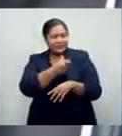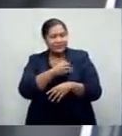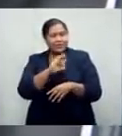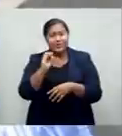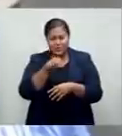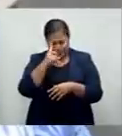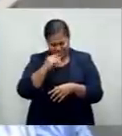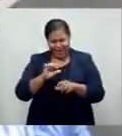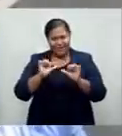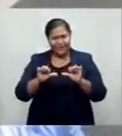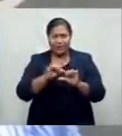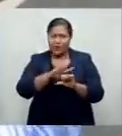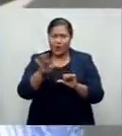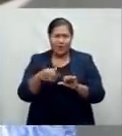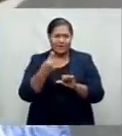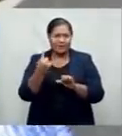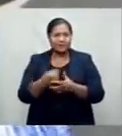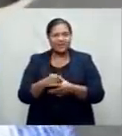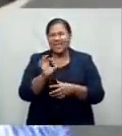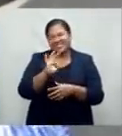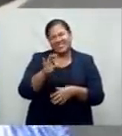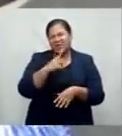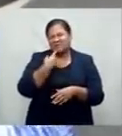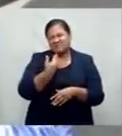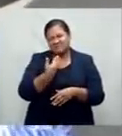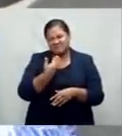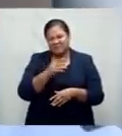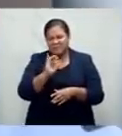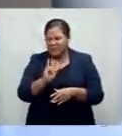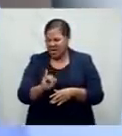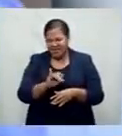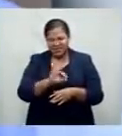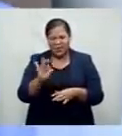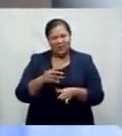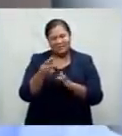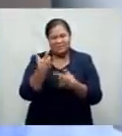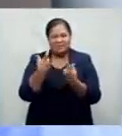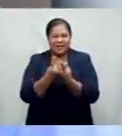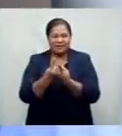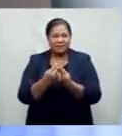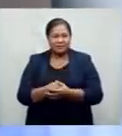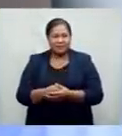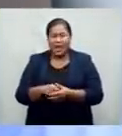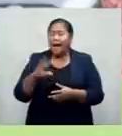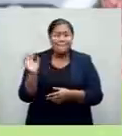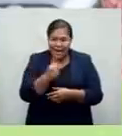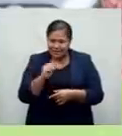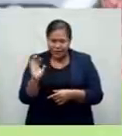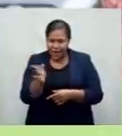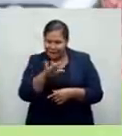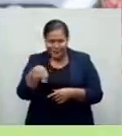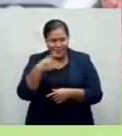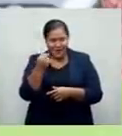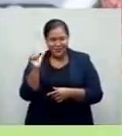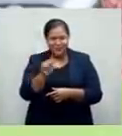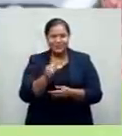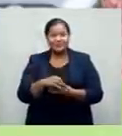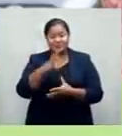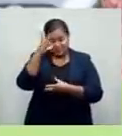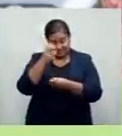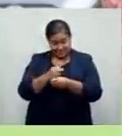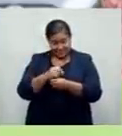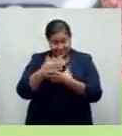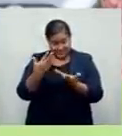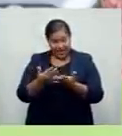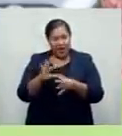protect everyone. Well, it's not so bad. It's not even painful, so it's okay. It should be compulsory for everybody. To date, a total of